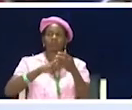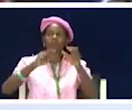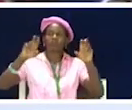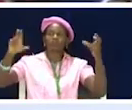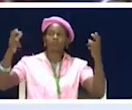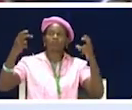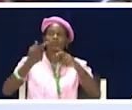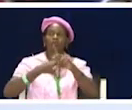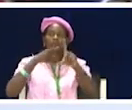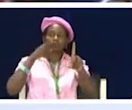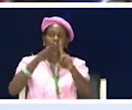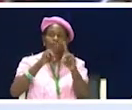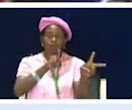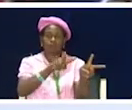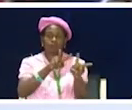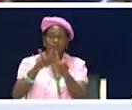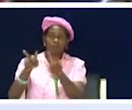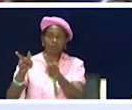view of